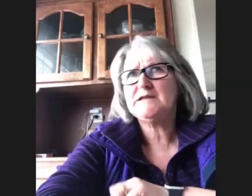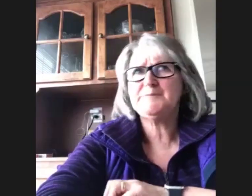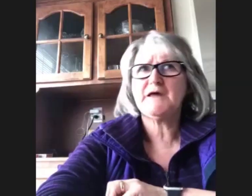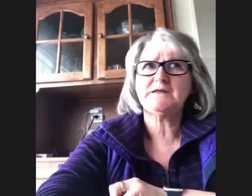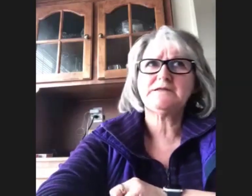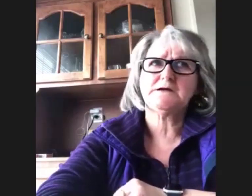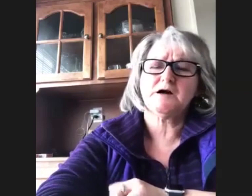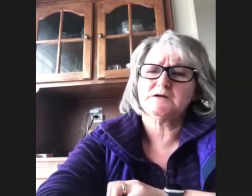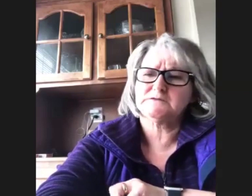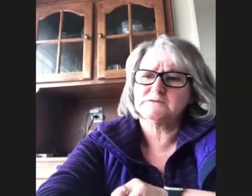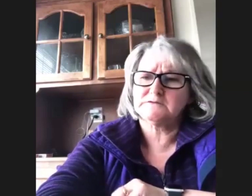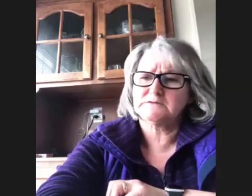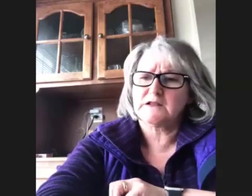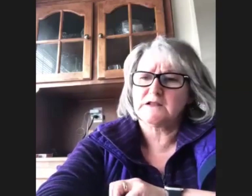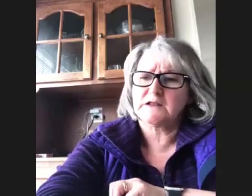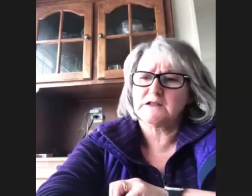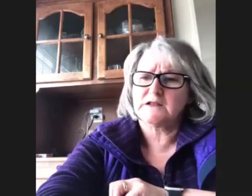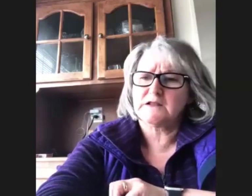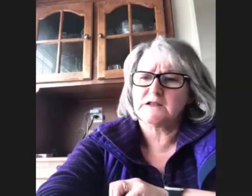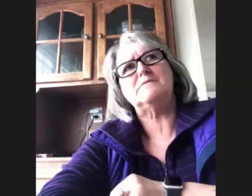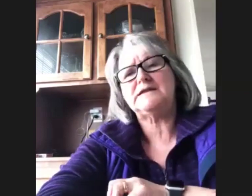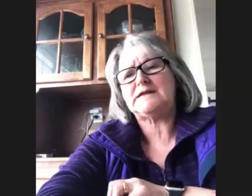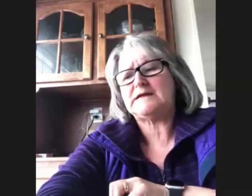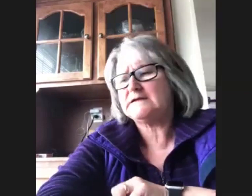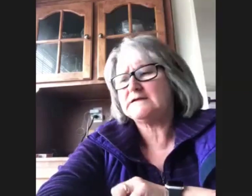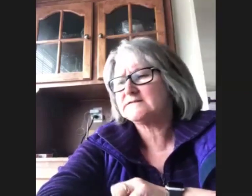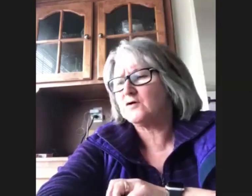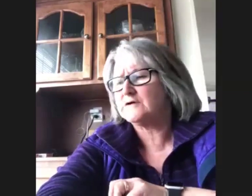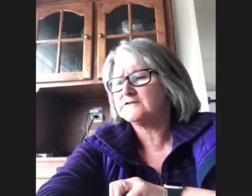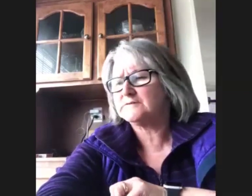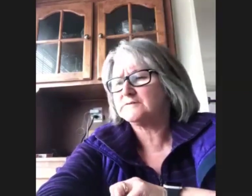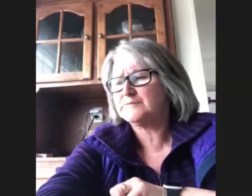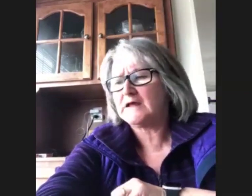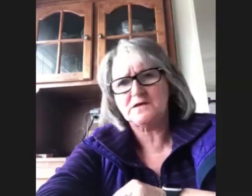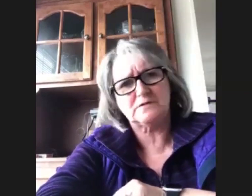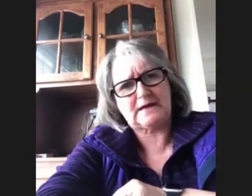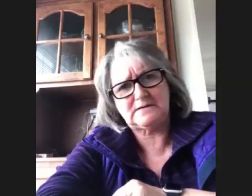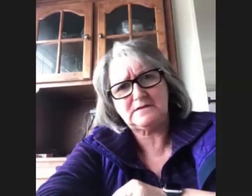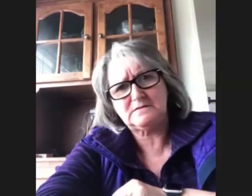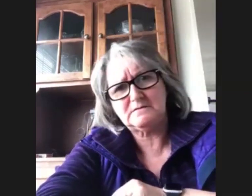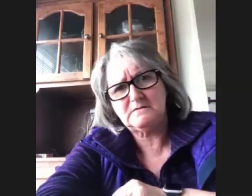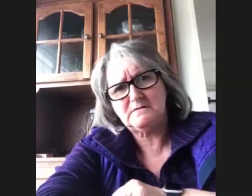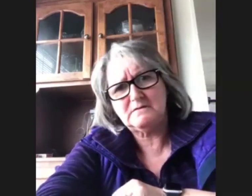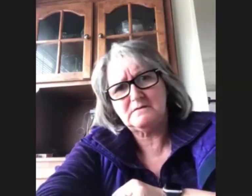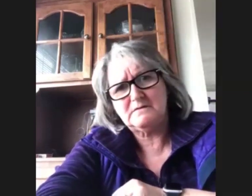Depending on how the money is going to be allocated.